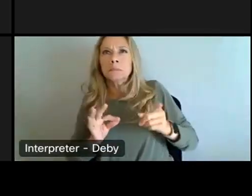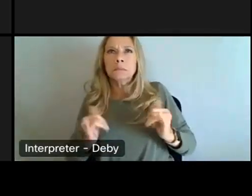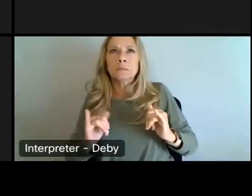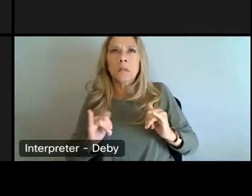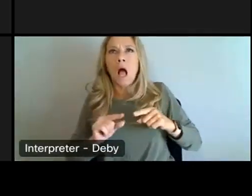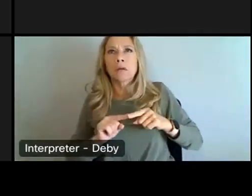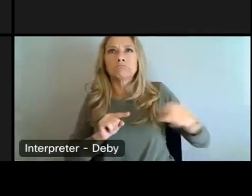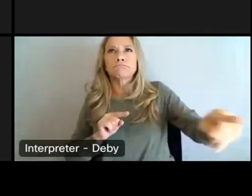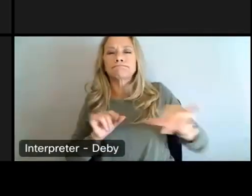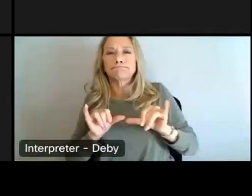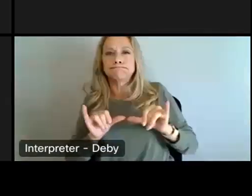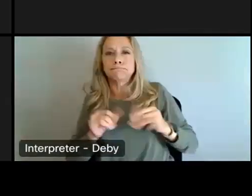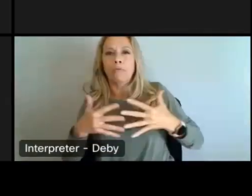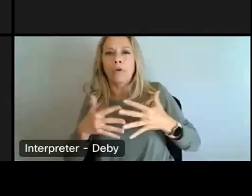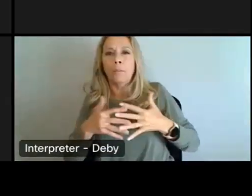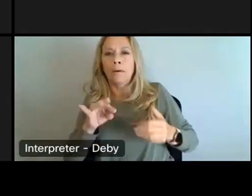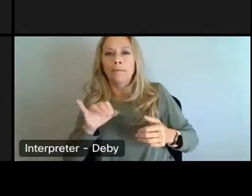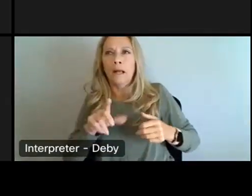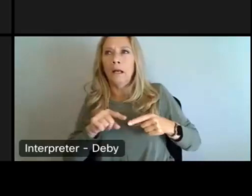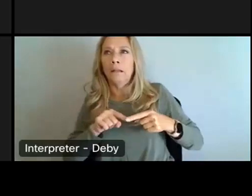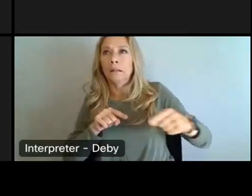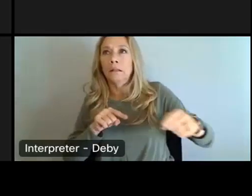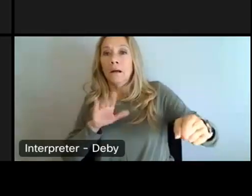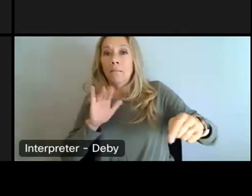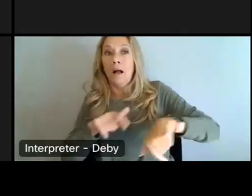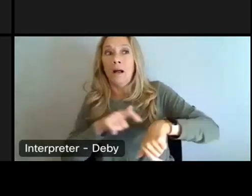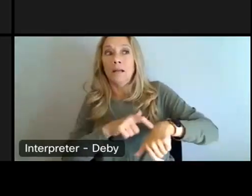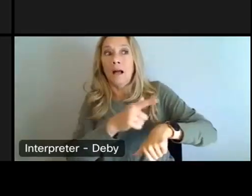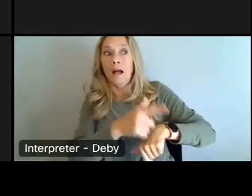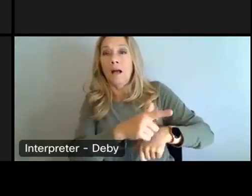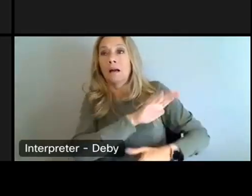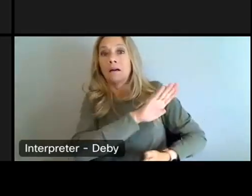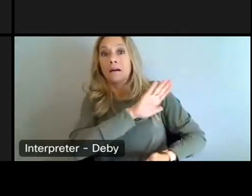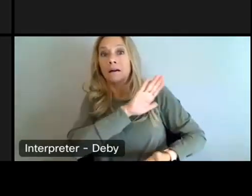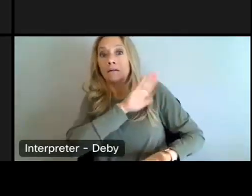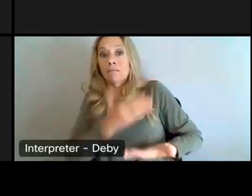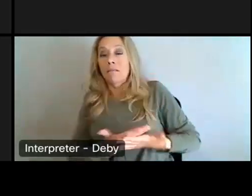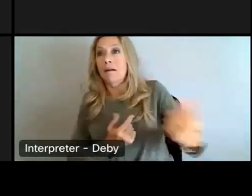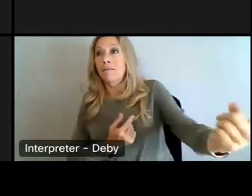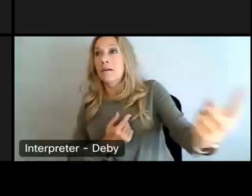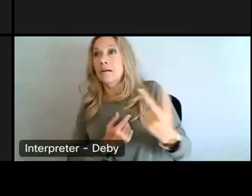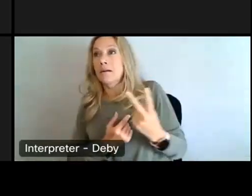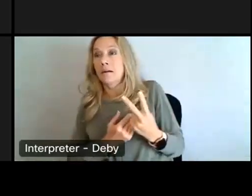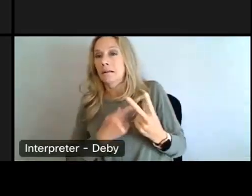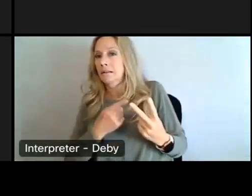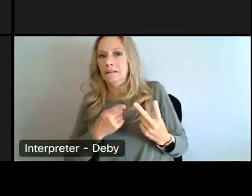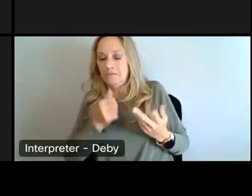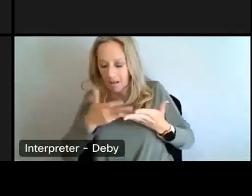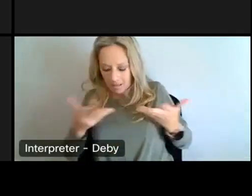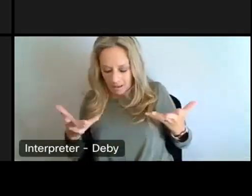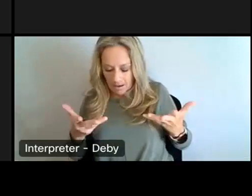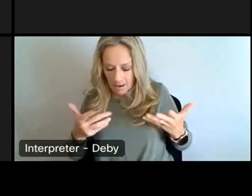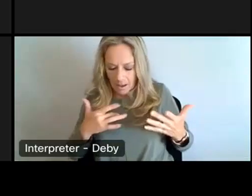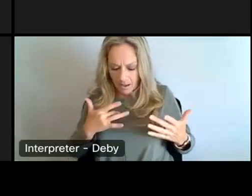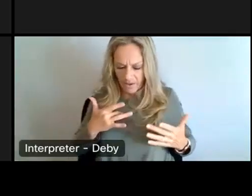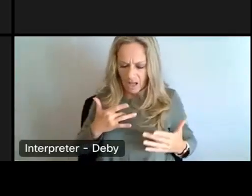field away. So I figured by the time they got to me, there wasn't going to be a whole lot they could do. And before I knew it, I felt the cooling